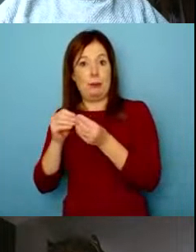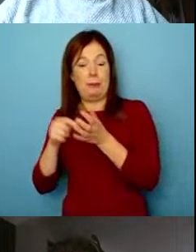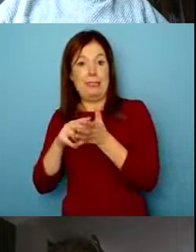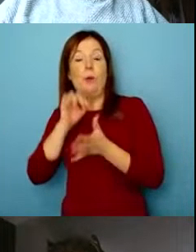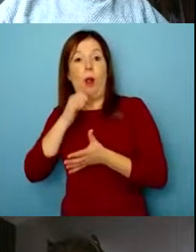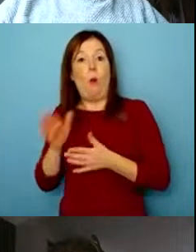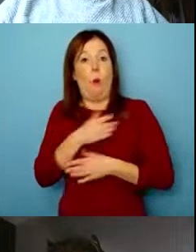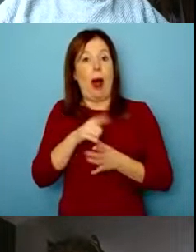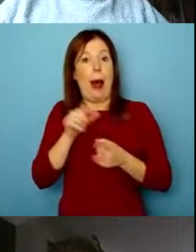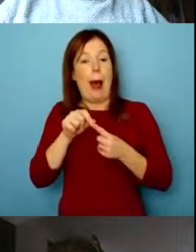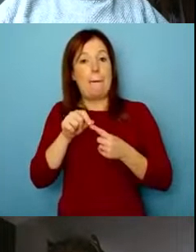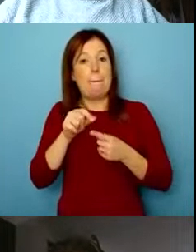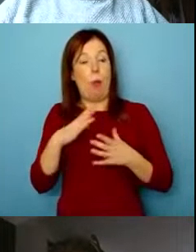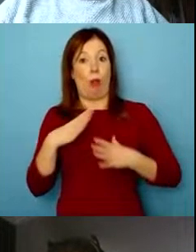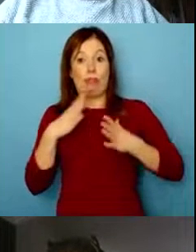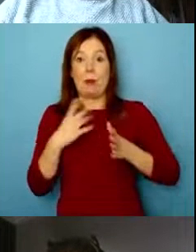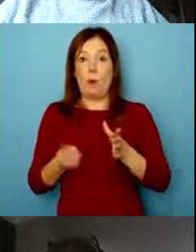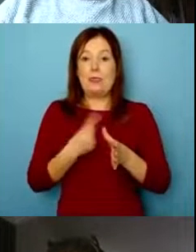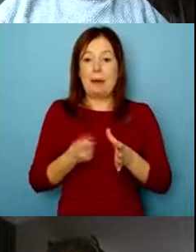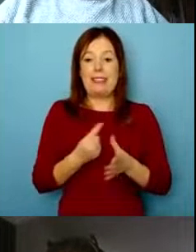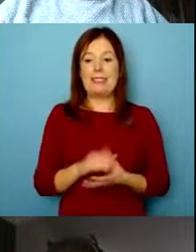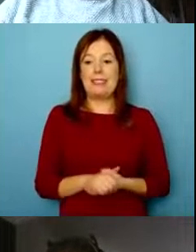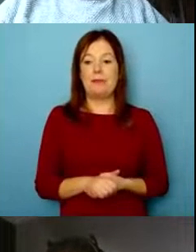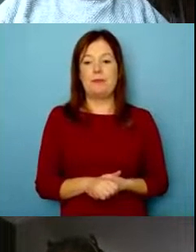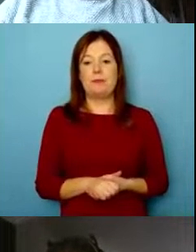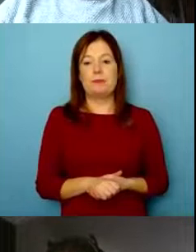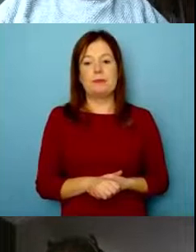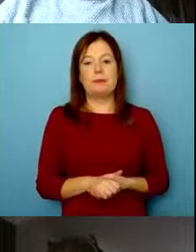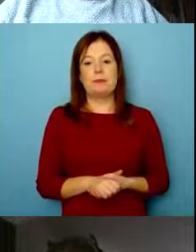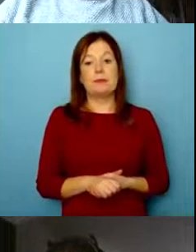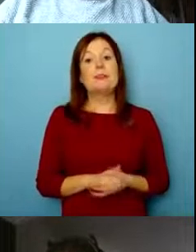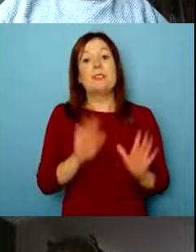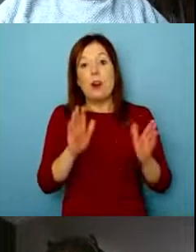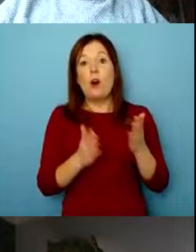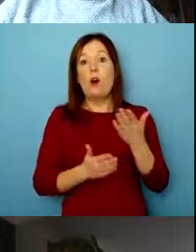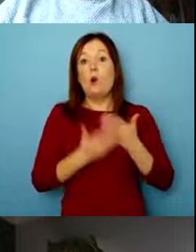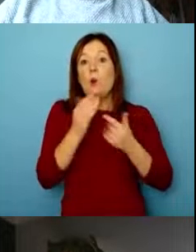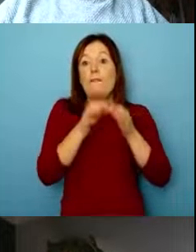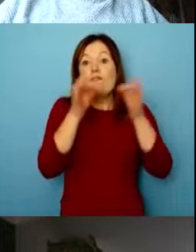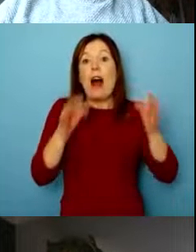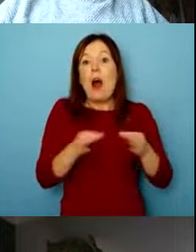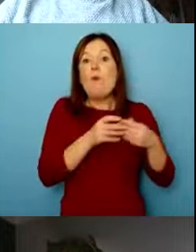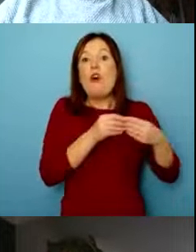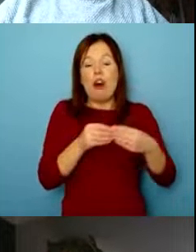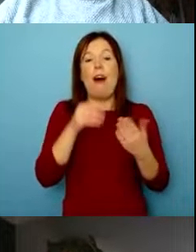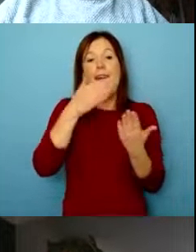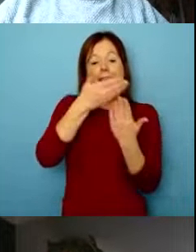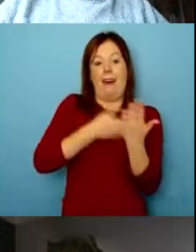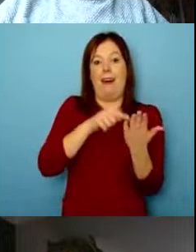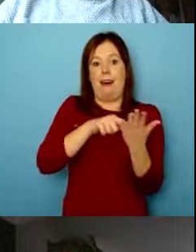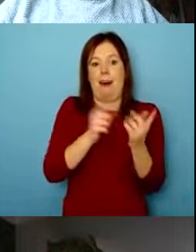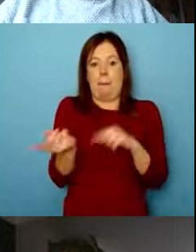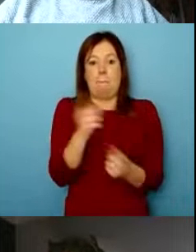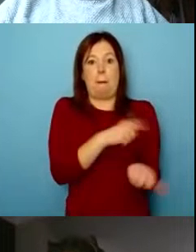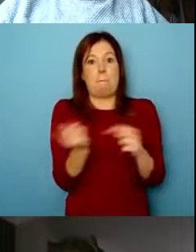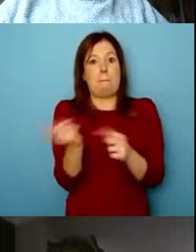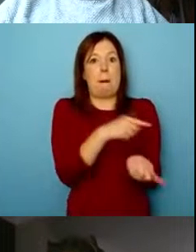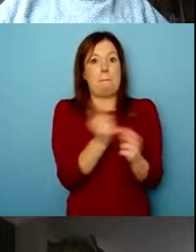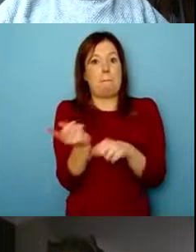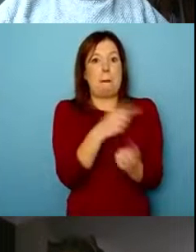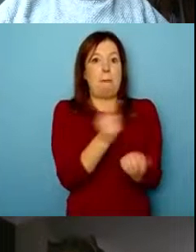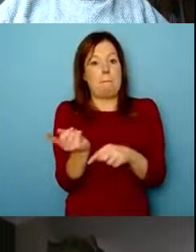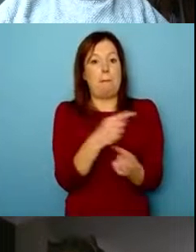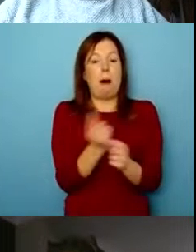So the framework, it enables the applications and the TV to have a constructive dialogue between themselves and decide who will take responsible